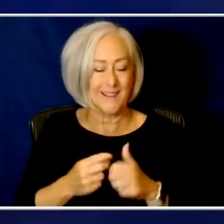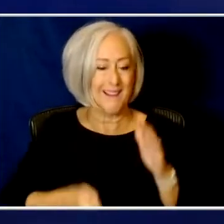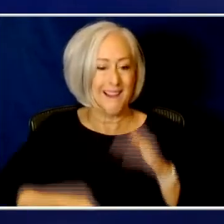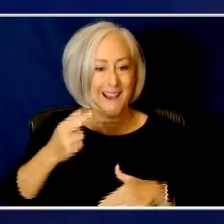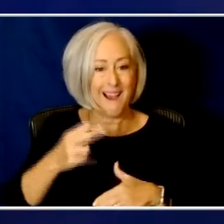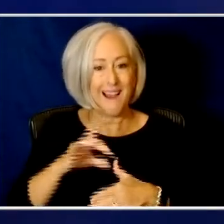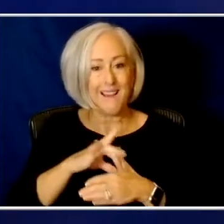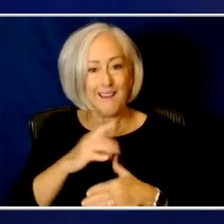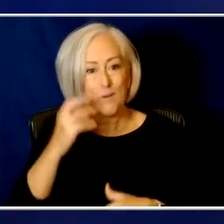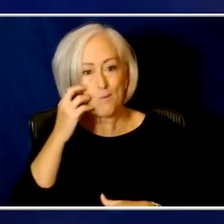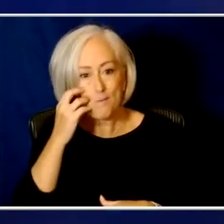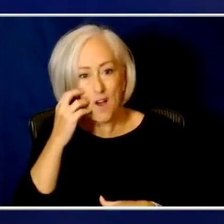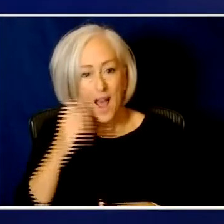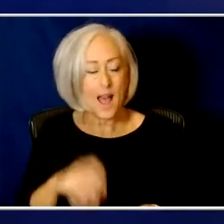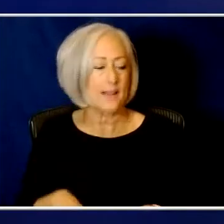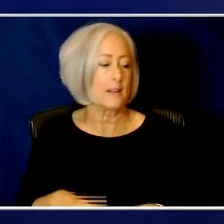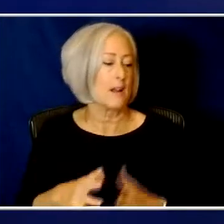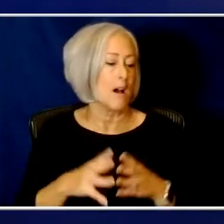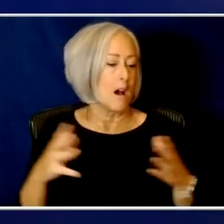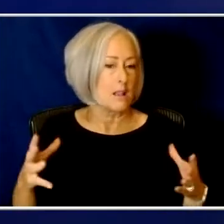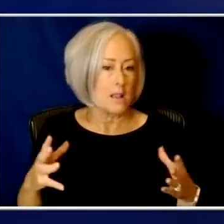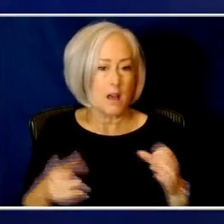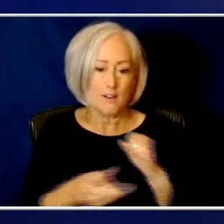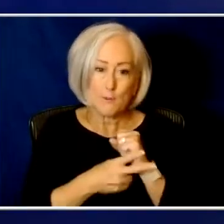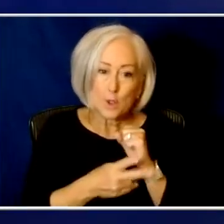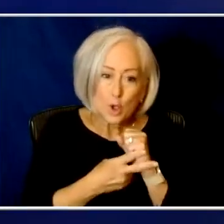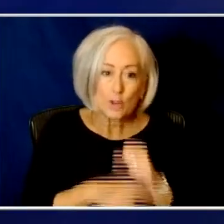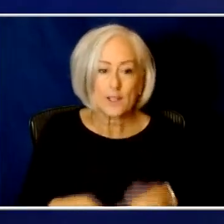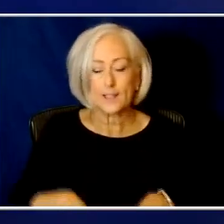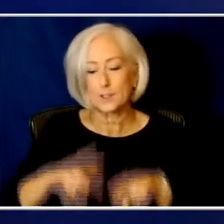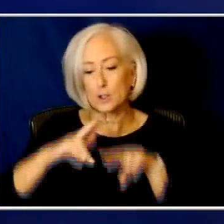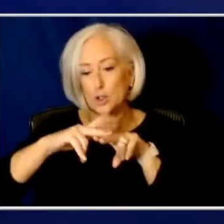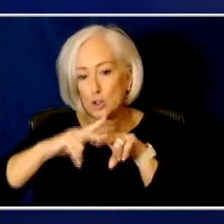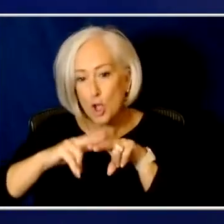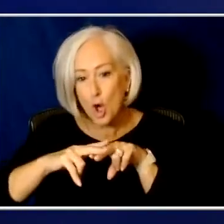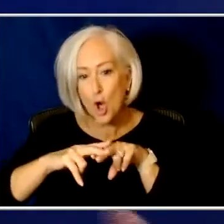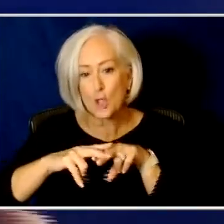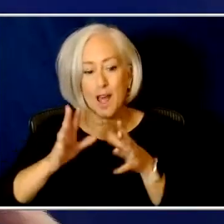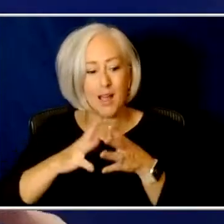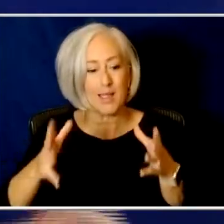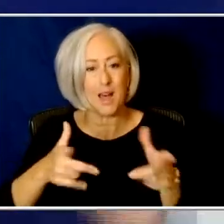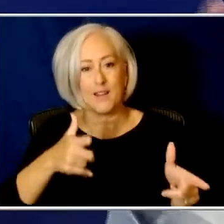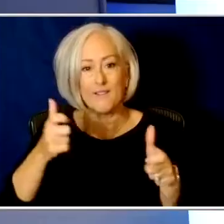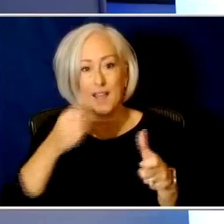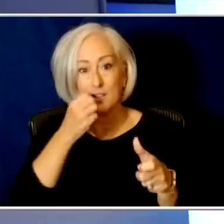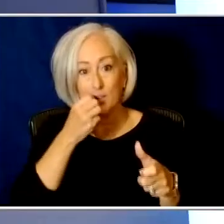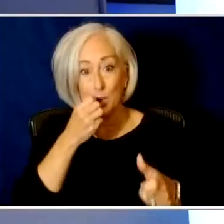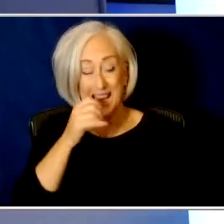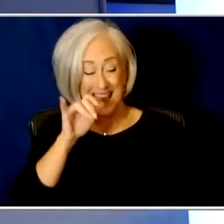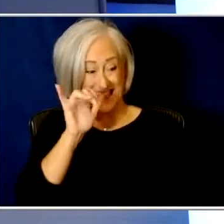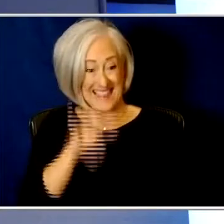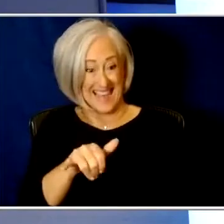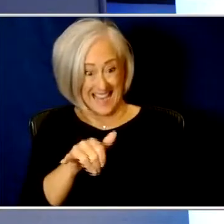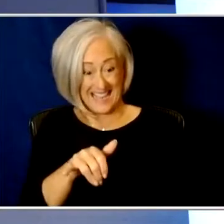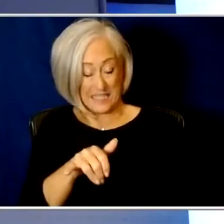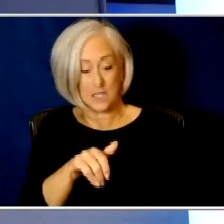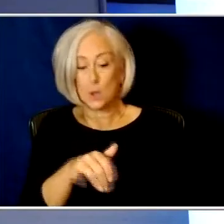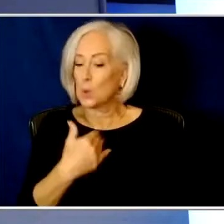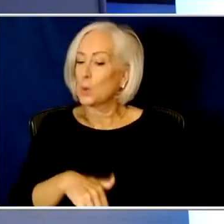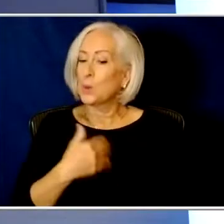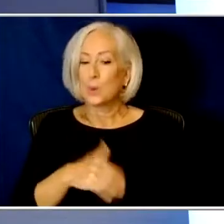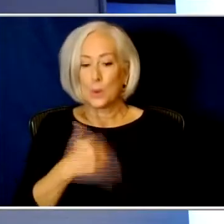lot of preservatives, a lot of salt, a lot of fast food. That's like the recipe for a bad diet and for DNA damage. Oh,